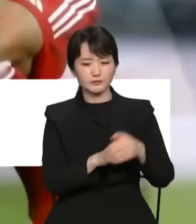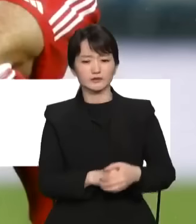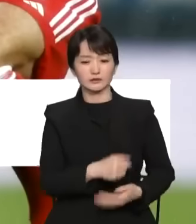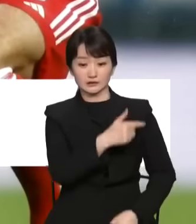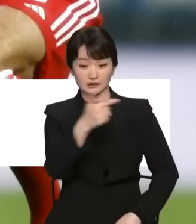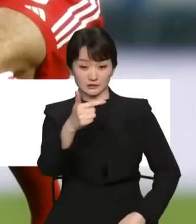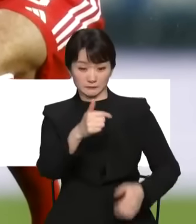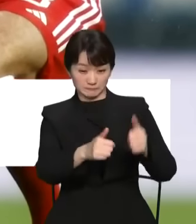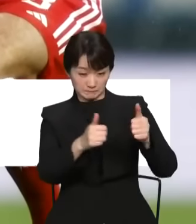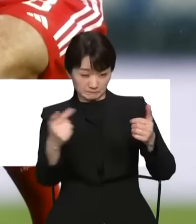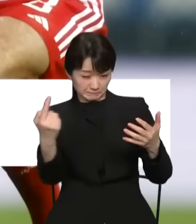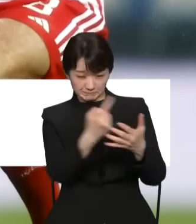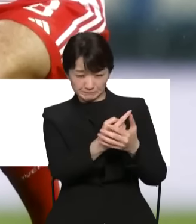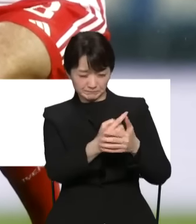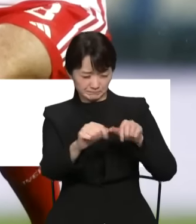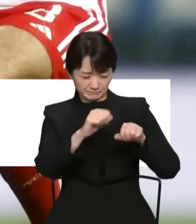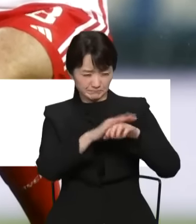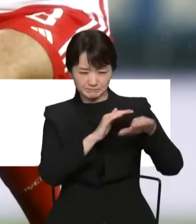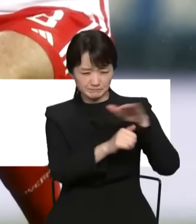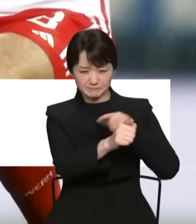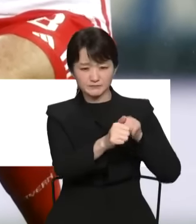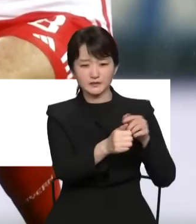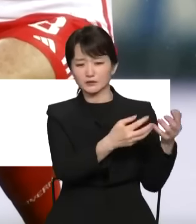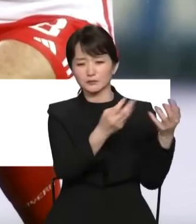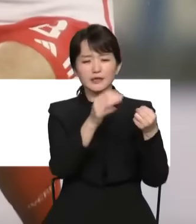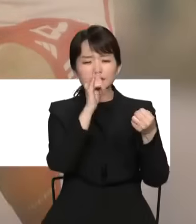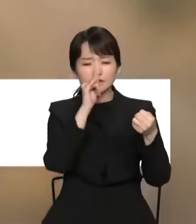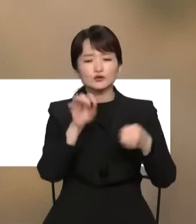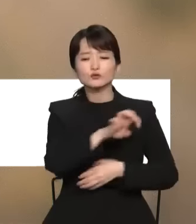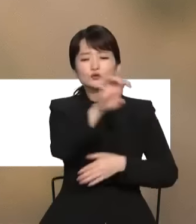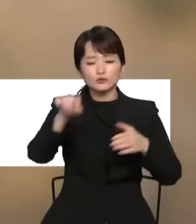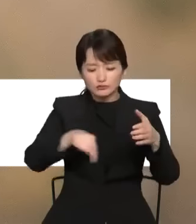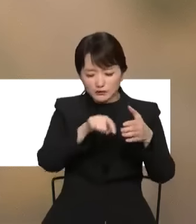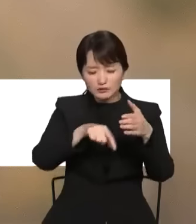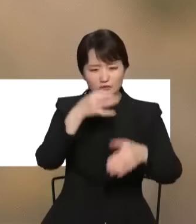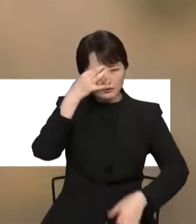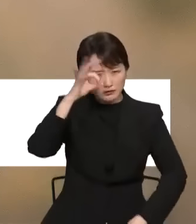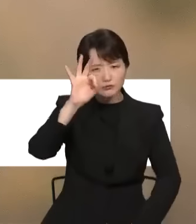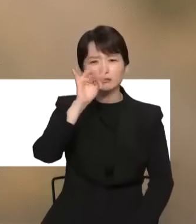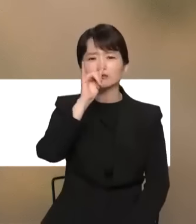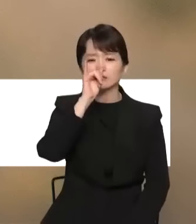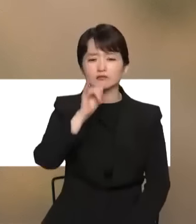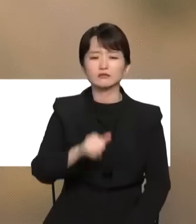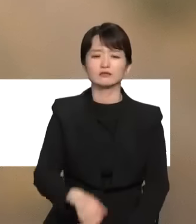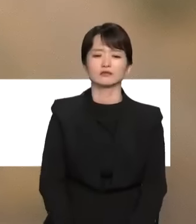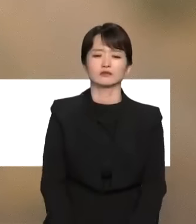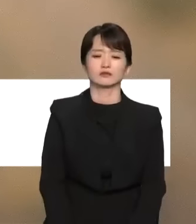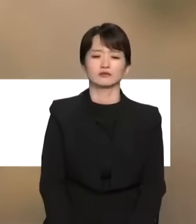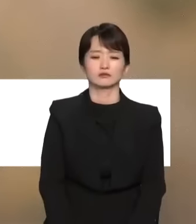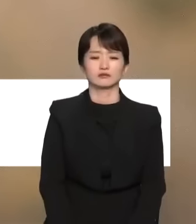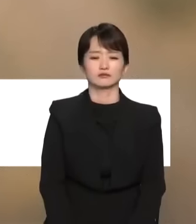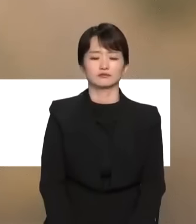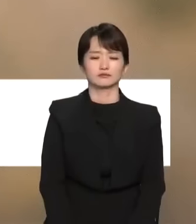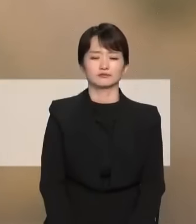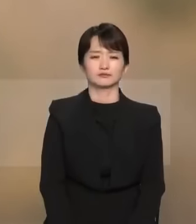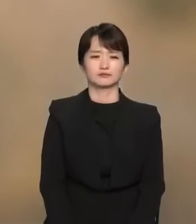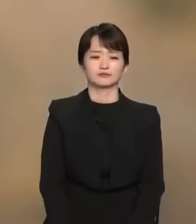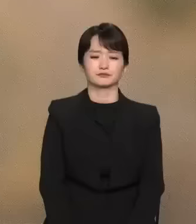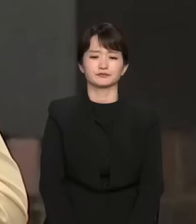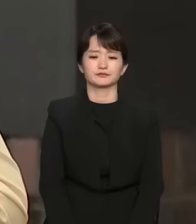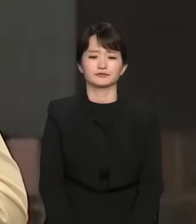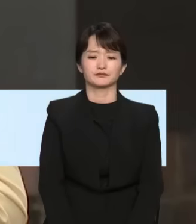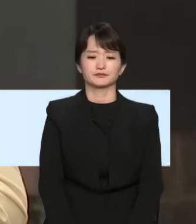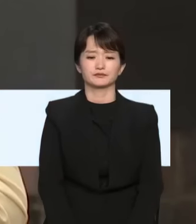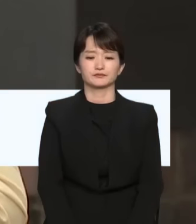itself. So there are good players playing in big clubs, and that's recognized in Europe as